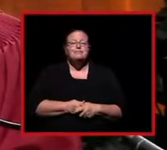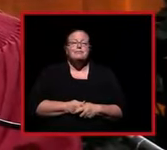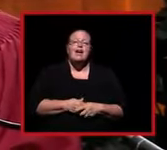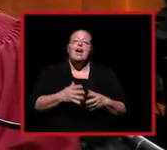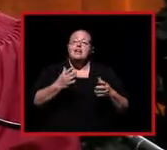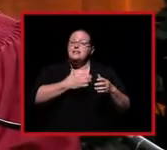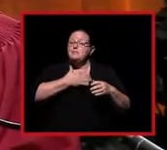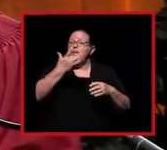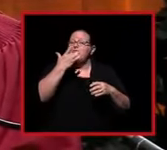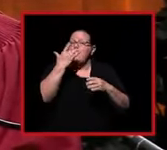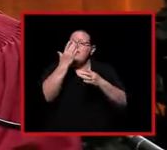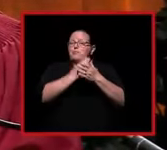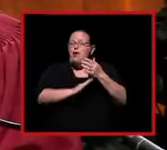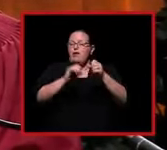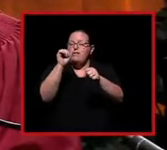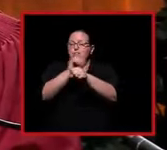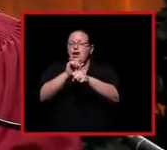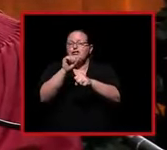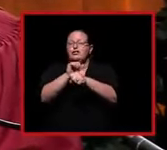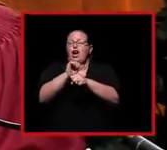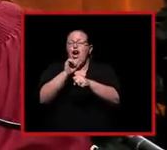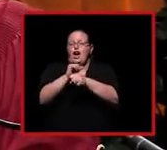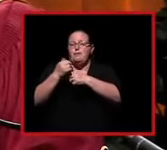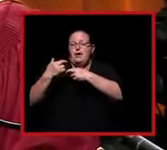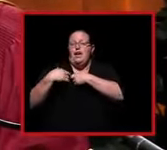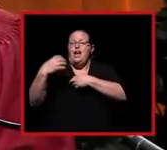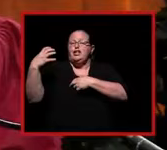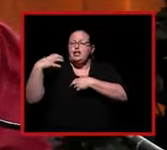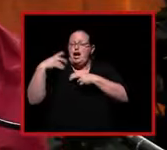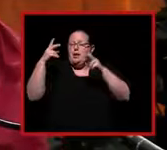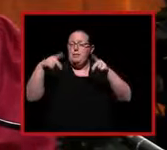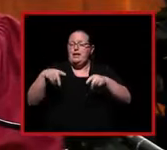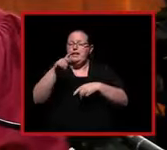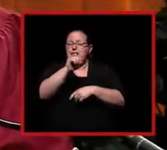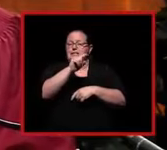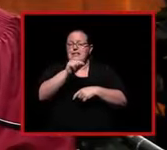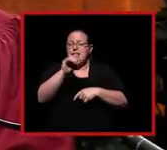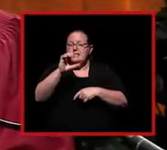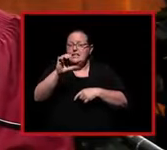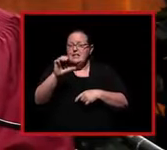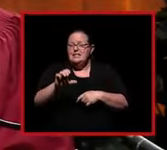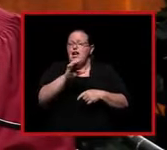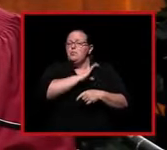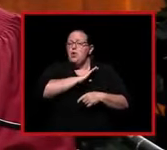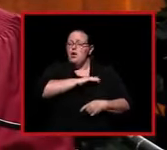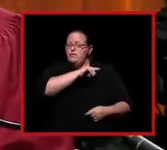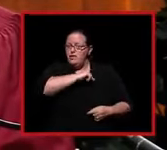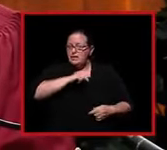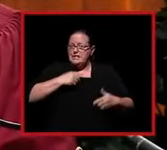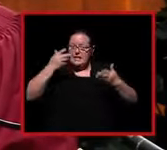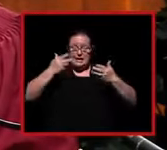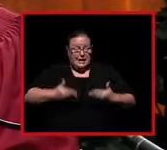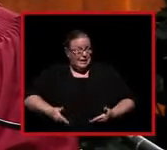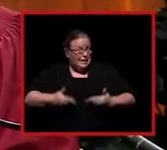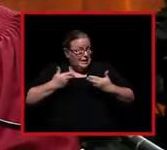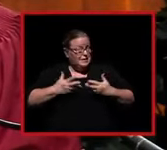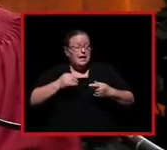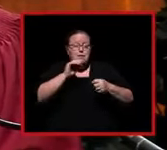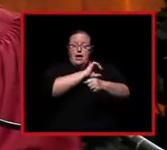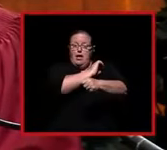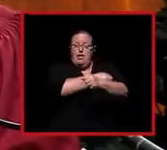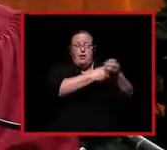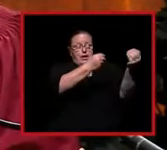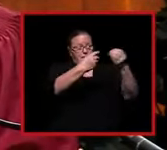My favorite part of my job. As chairman of the Springfield Technical Community College Board of Trustees, and by the